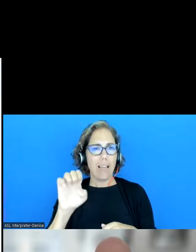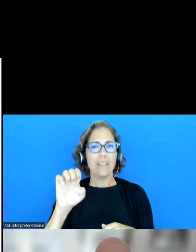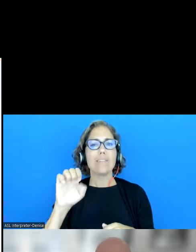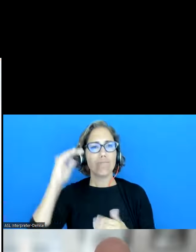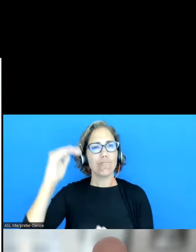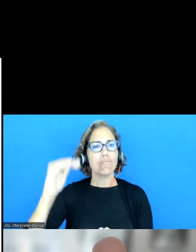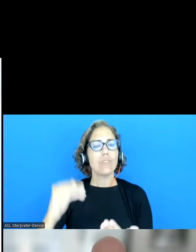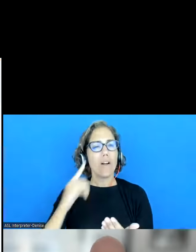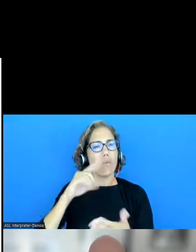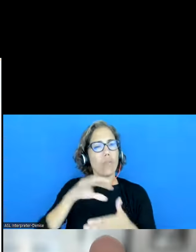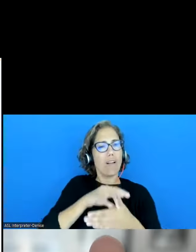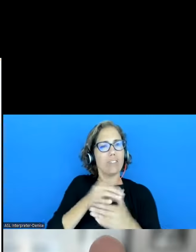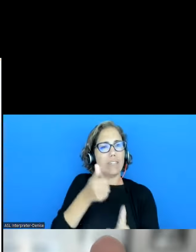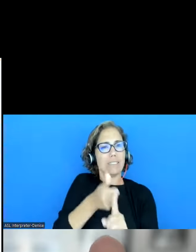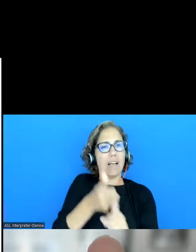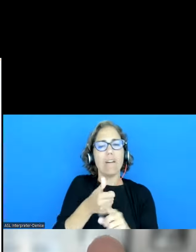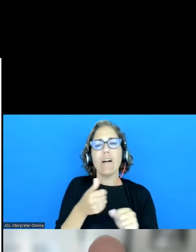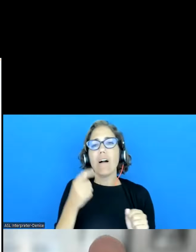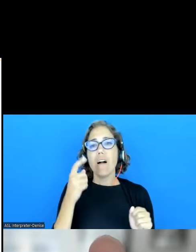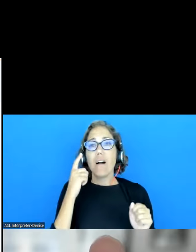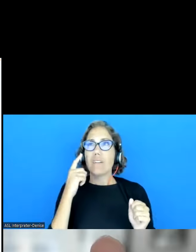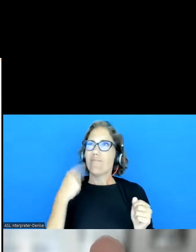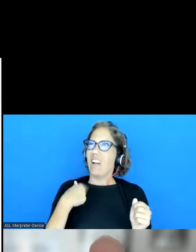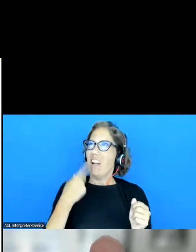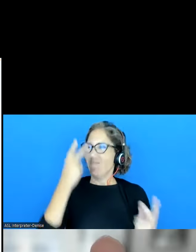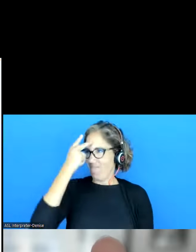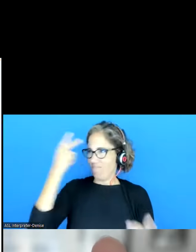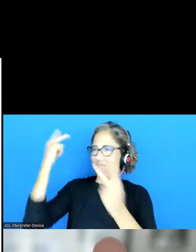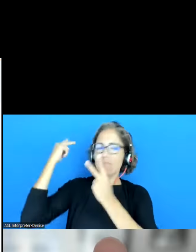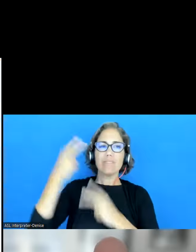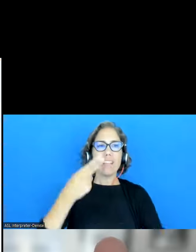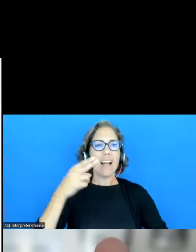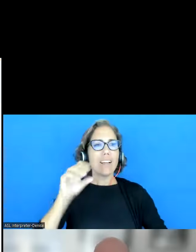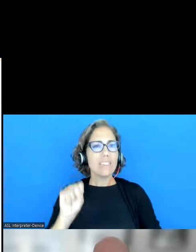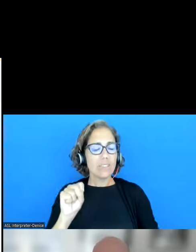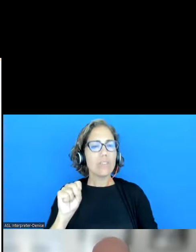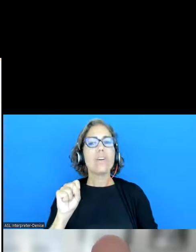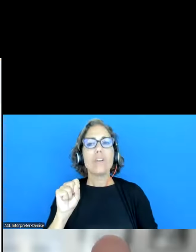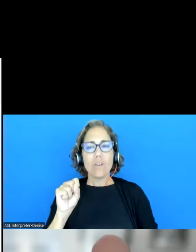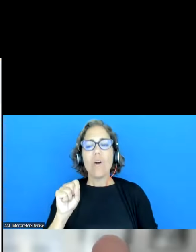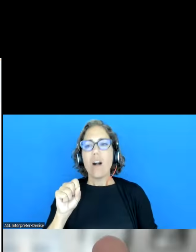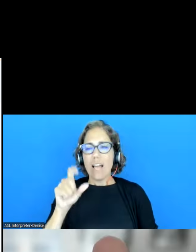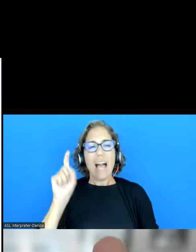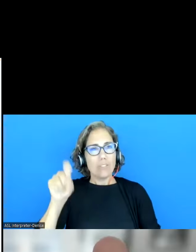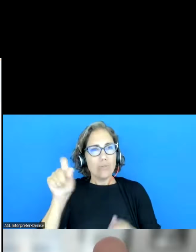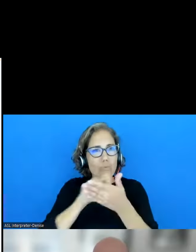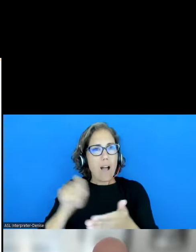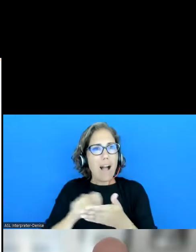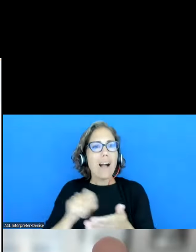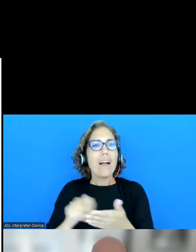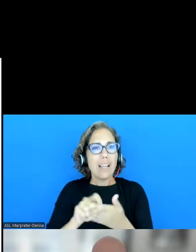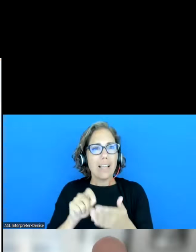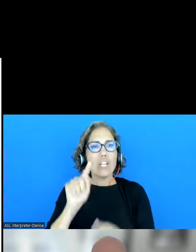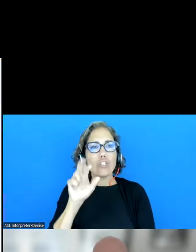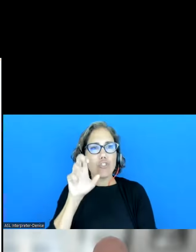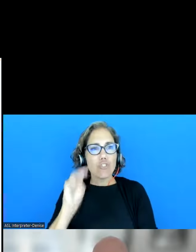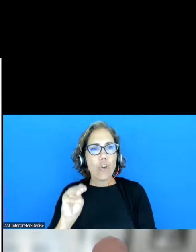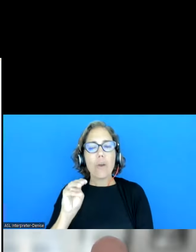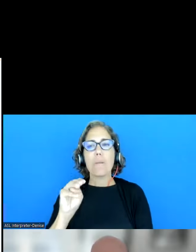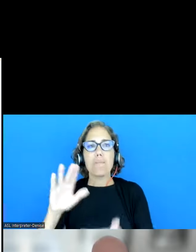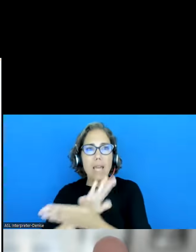itself. And it makes me think of like my high school days where we were doing term papers and had to produce the outline that started with the Roman